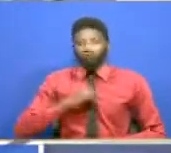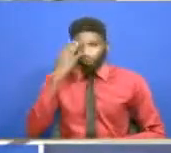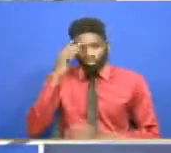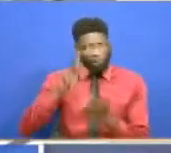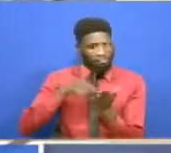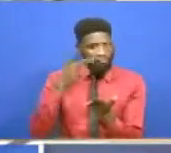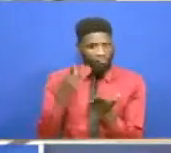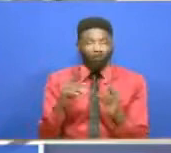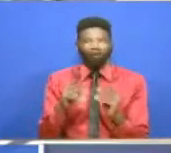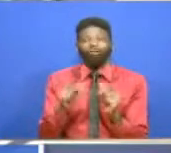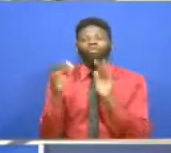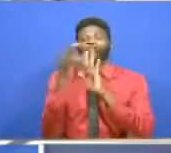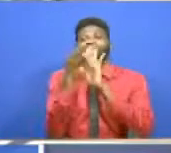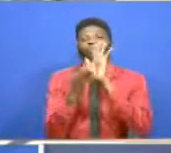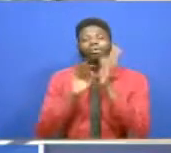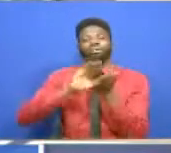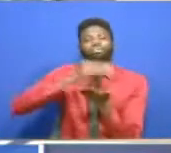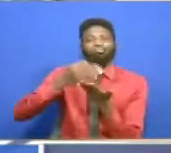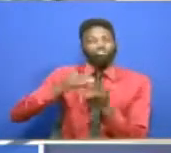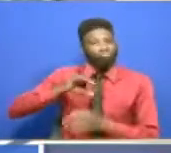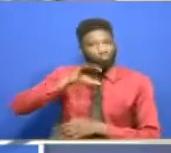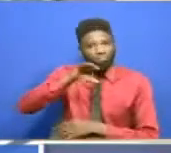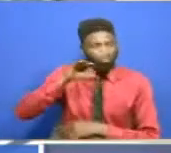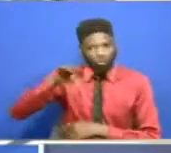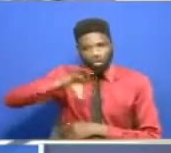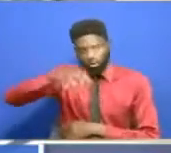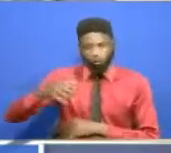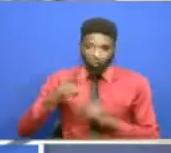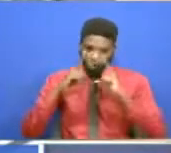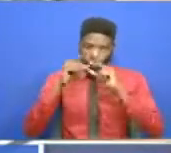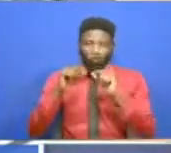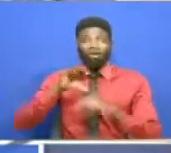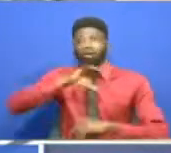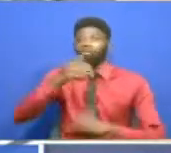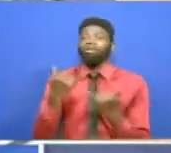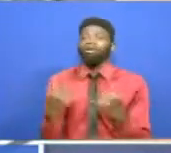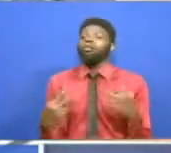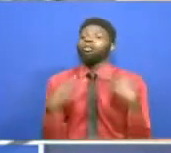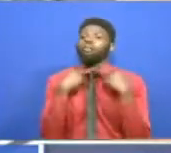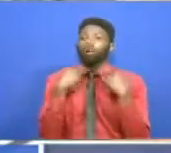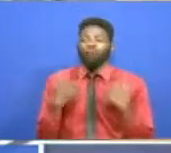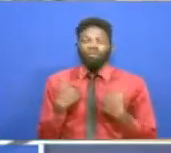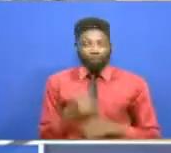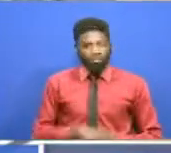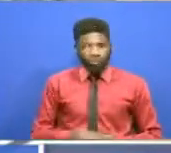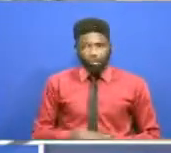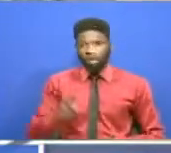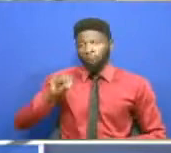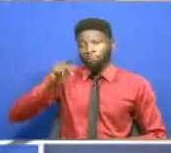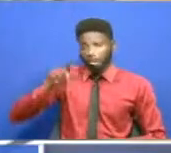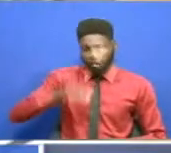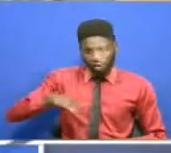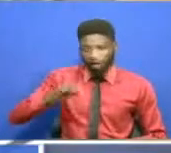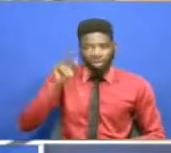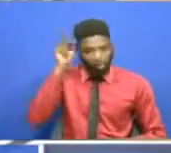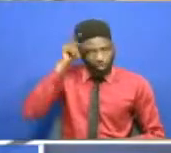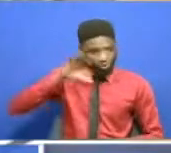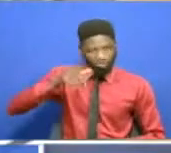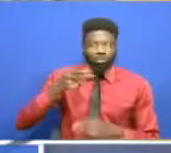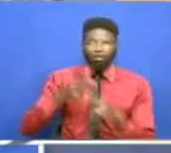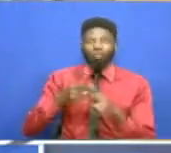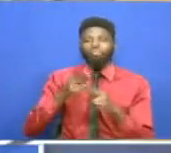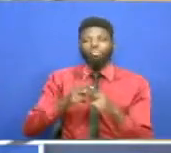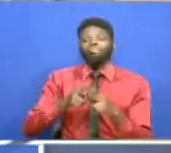sharing formula, threatening to collapse operations at the counties. Led by Kiambu County Member of Parliament Gathoni Wamushomba,